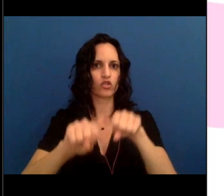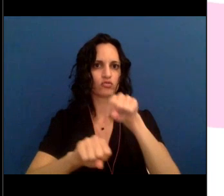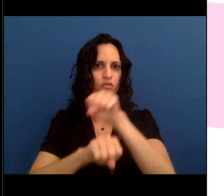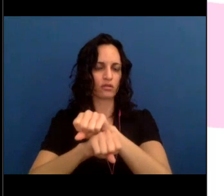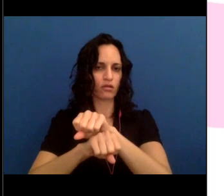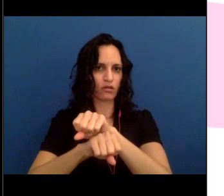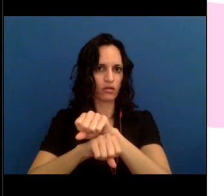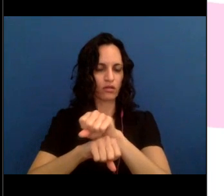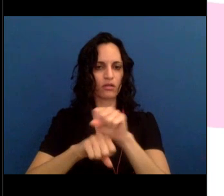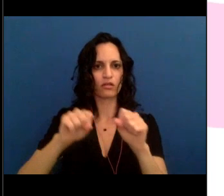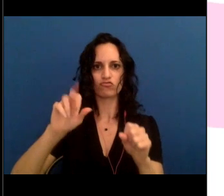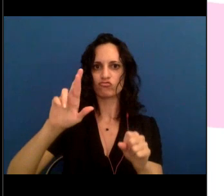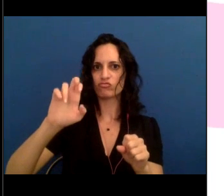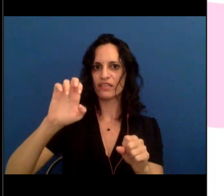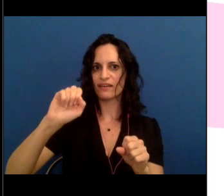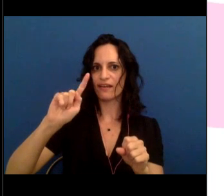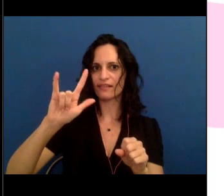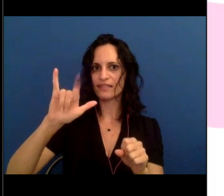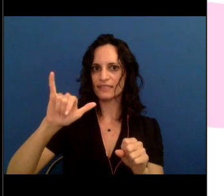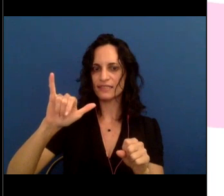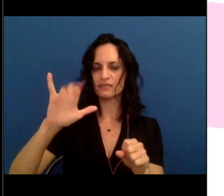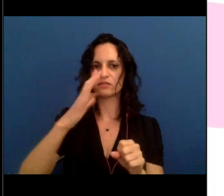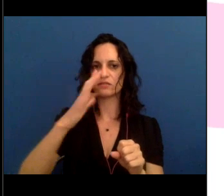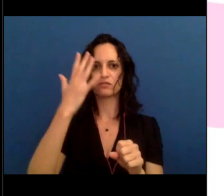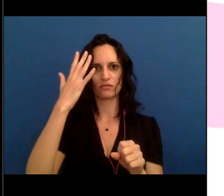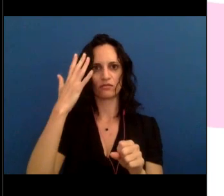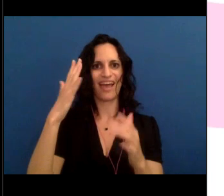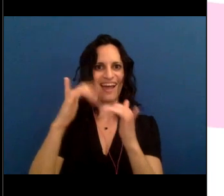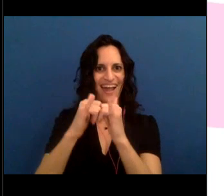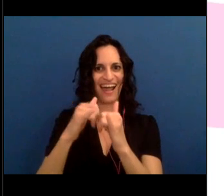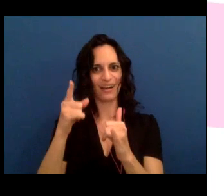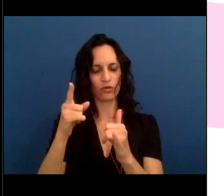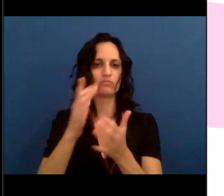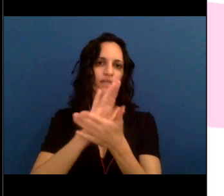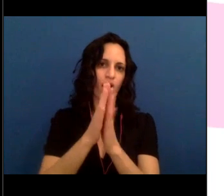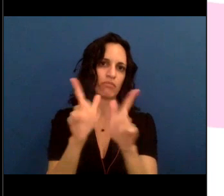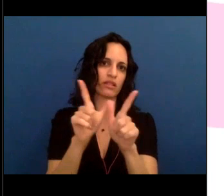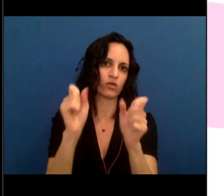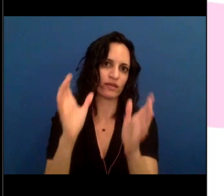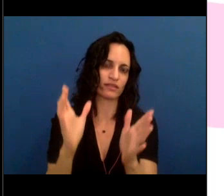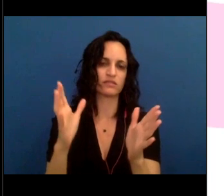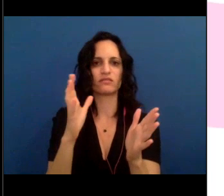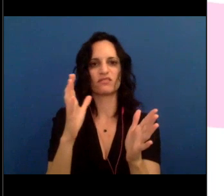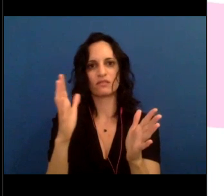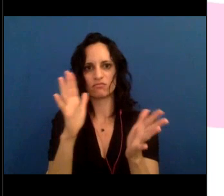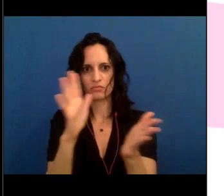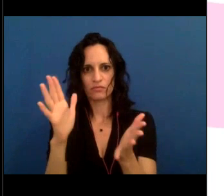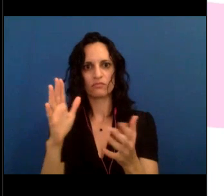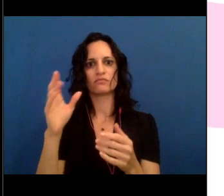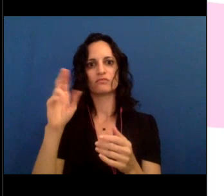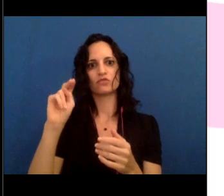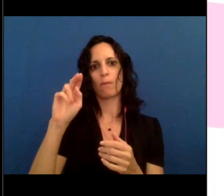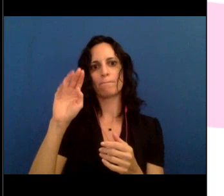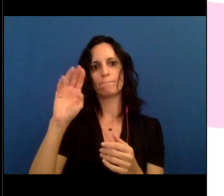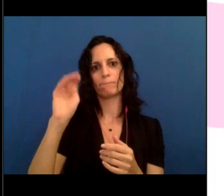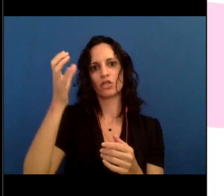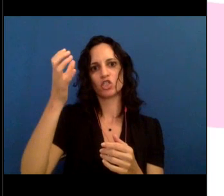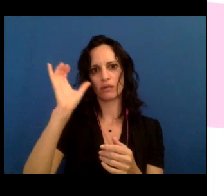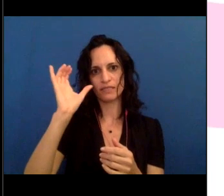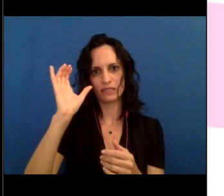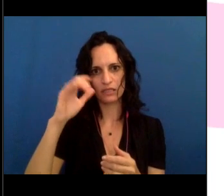a linguist, or how or why he's seen as a linguist, among other things. So this is Noam Chomsky. He's a laureate professor of linguistics at the University of